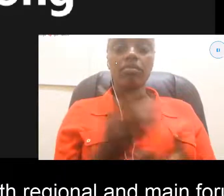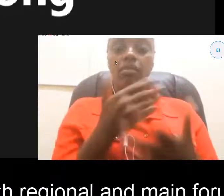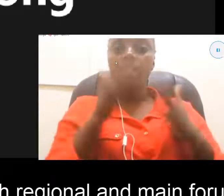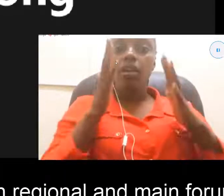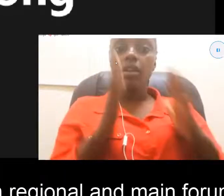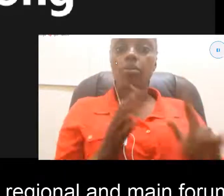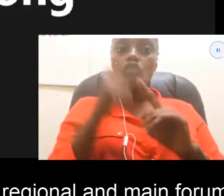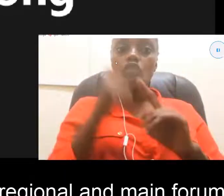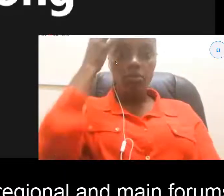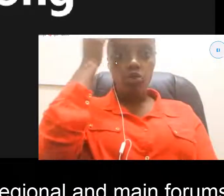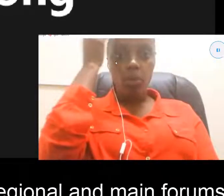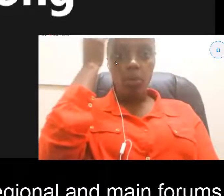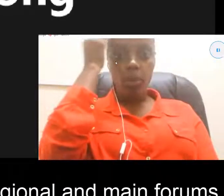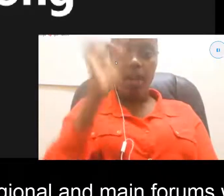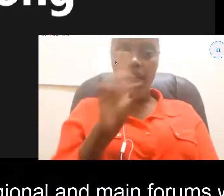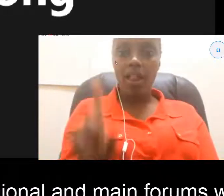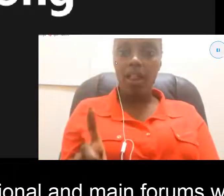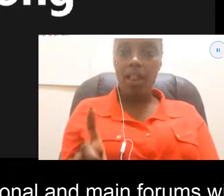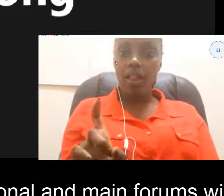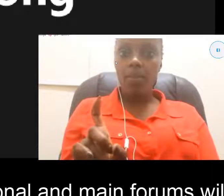Somaliland?